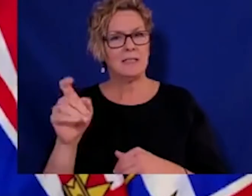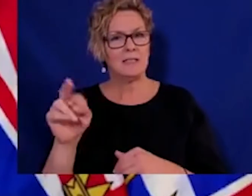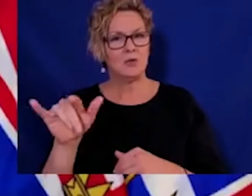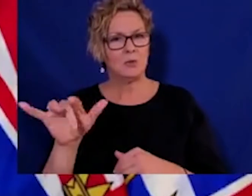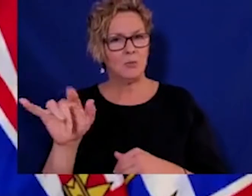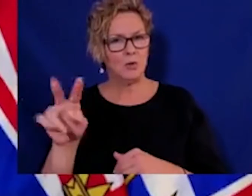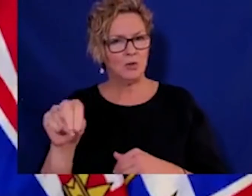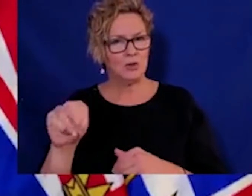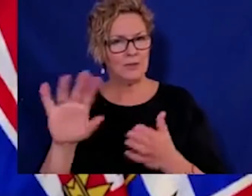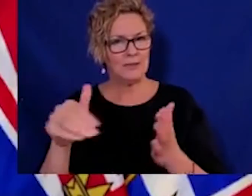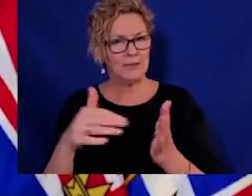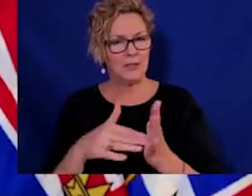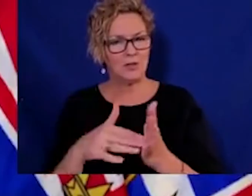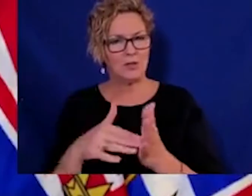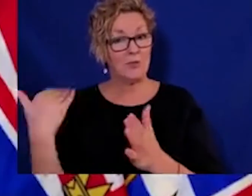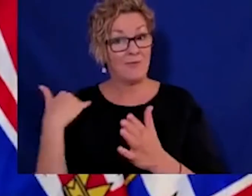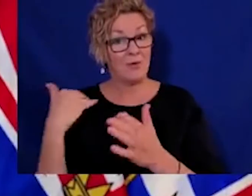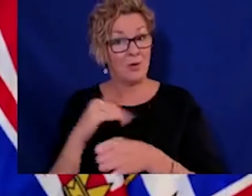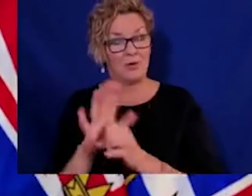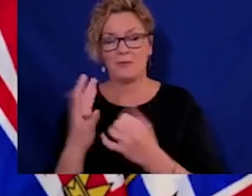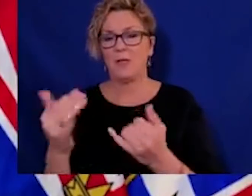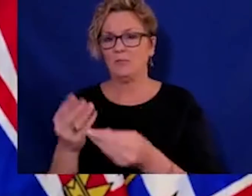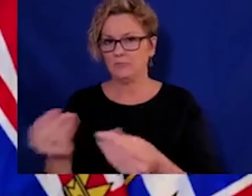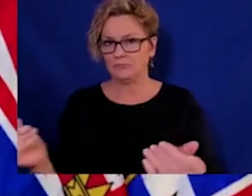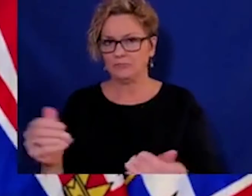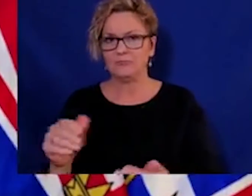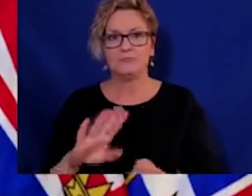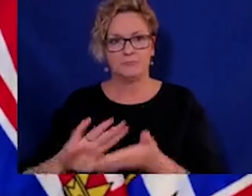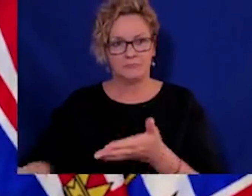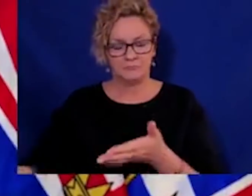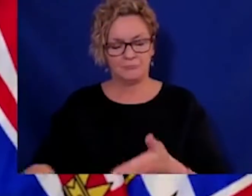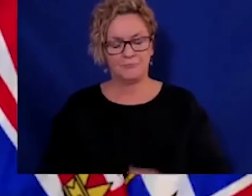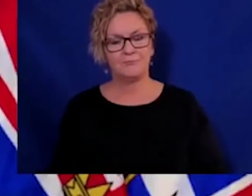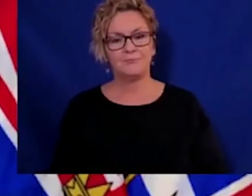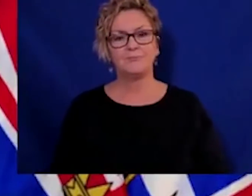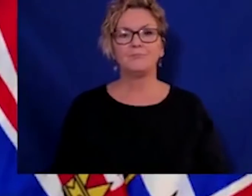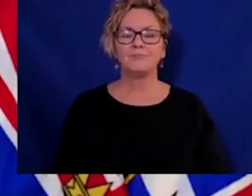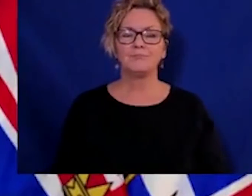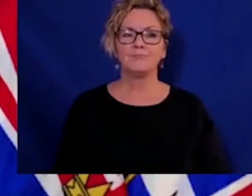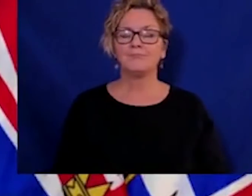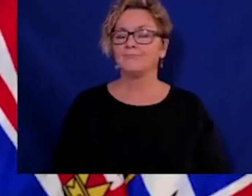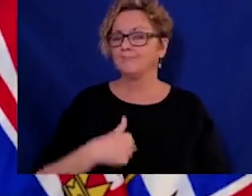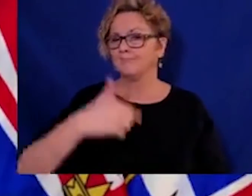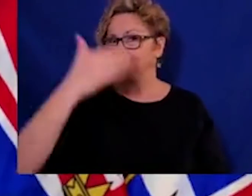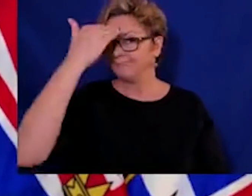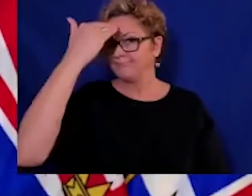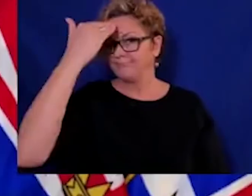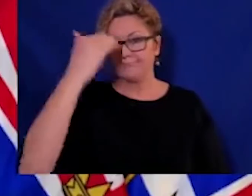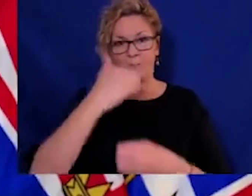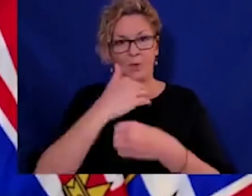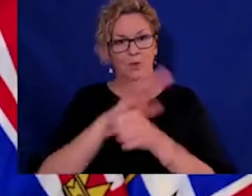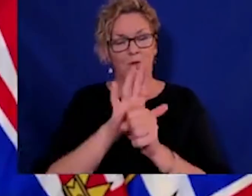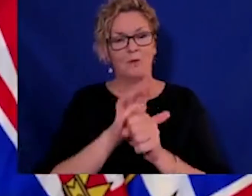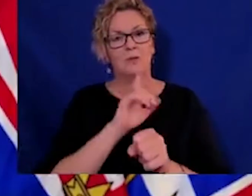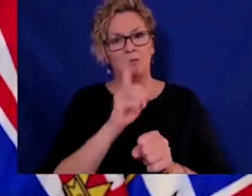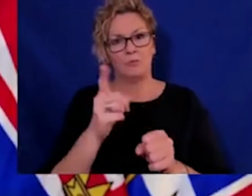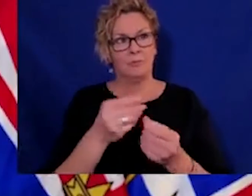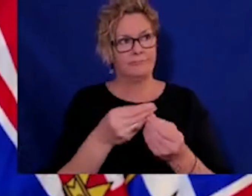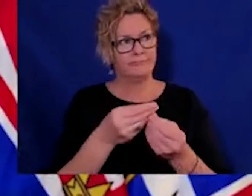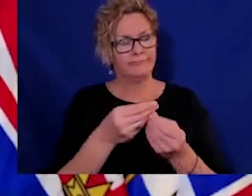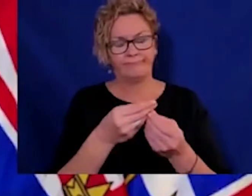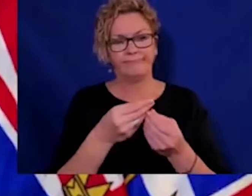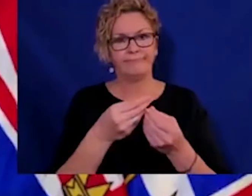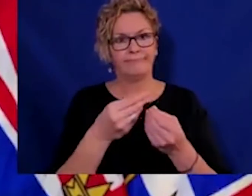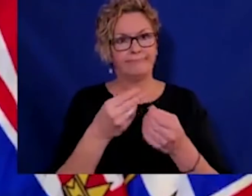This virus, as we all know, is putting a strain on all of us, which is why now more than ever we need